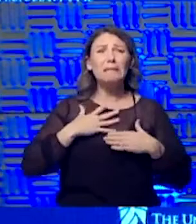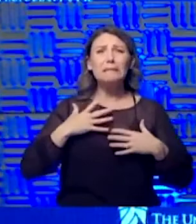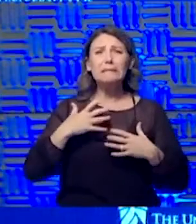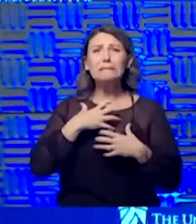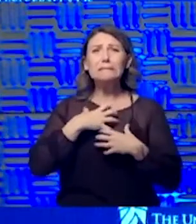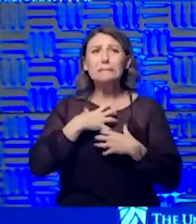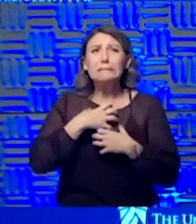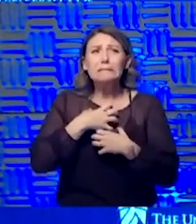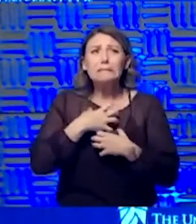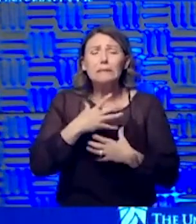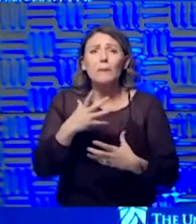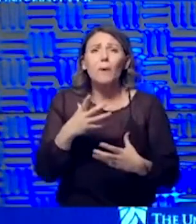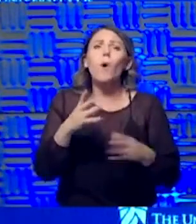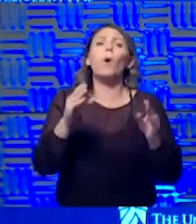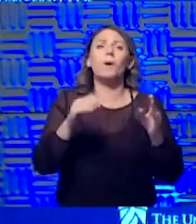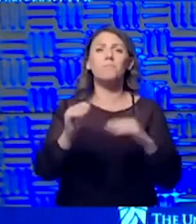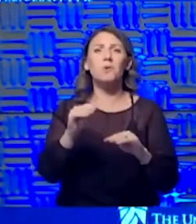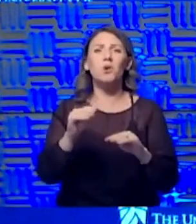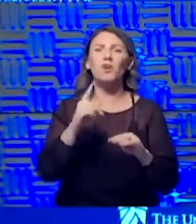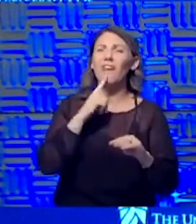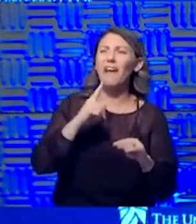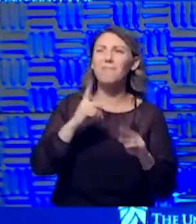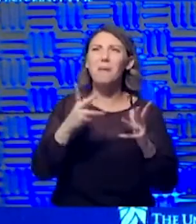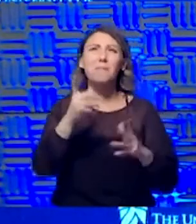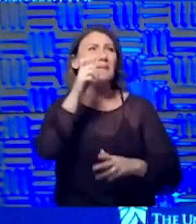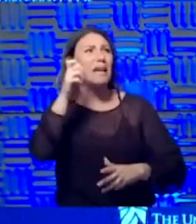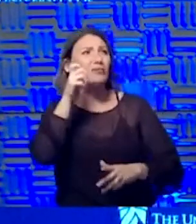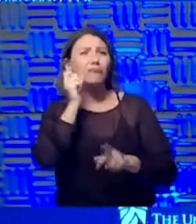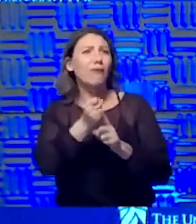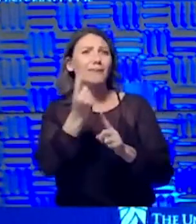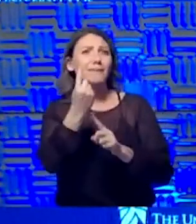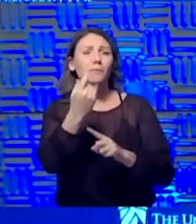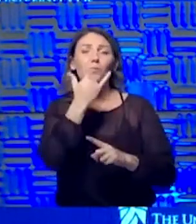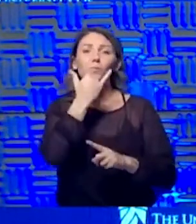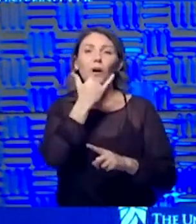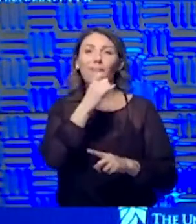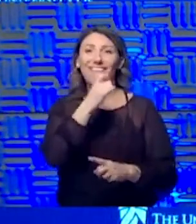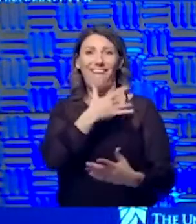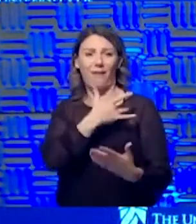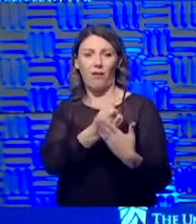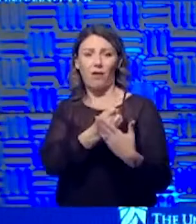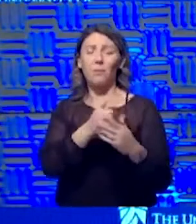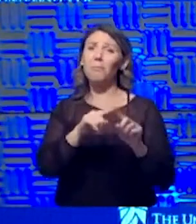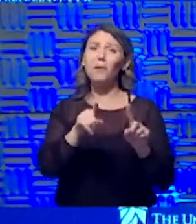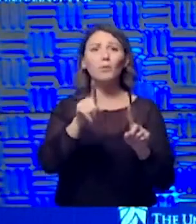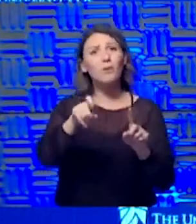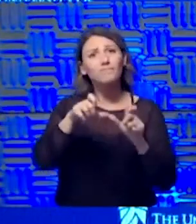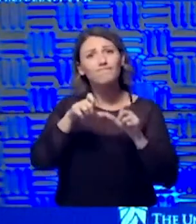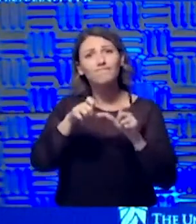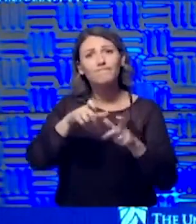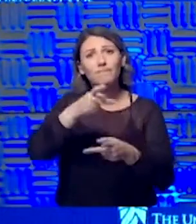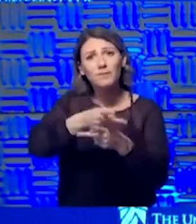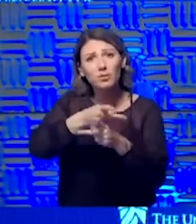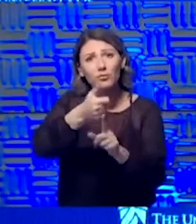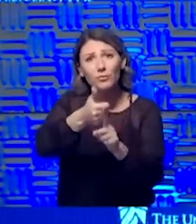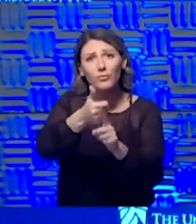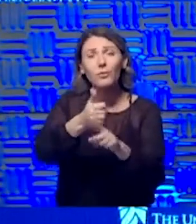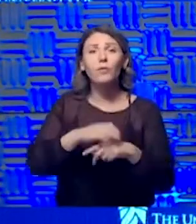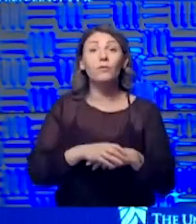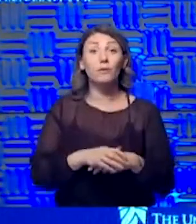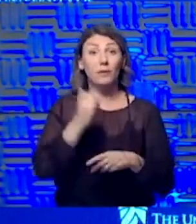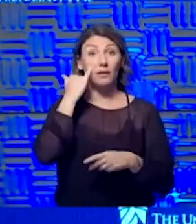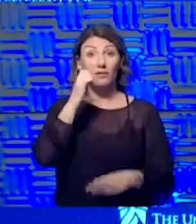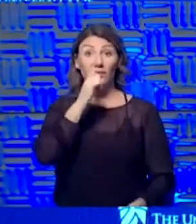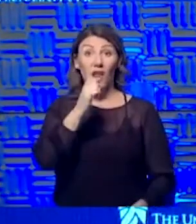I moved, or I did something wrong yesterday. You know, you got to take care of yourself. Otherwise, you put